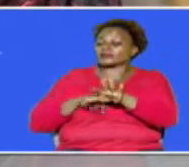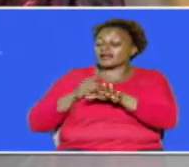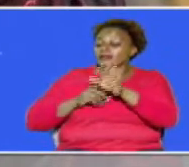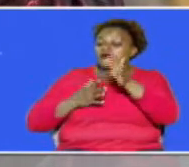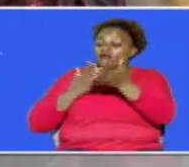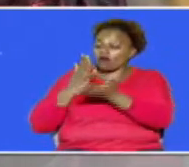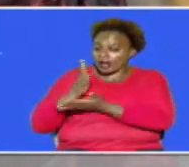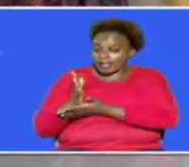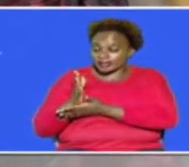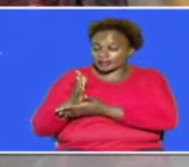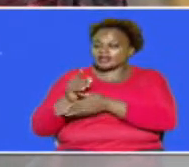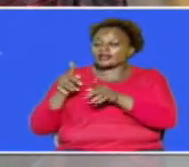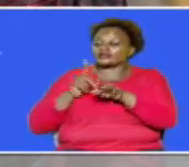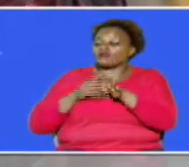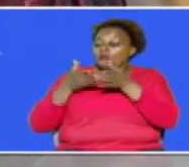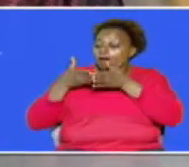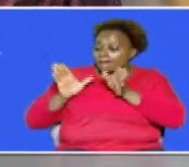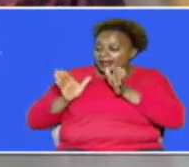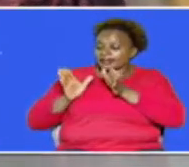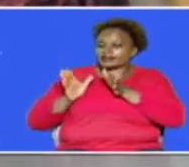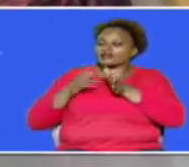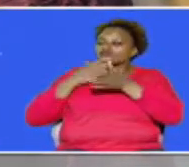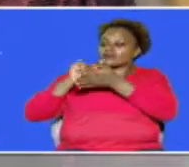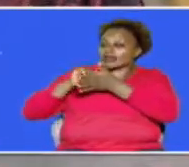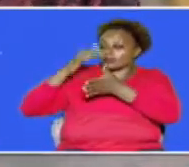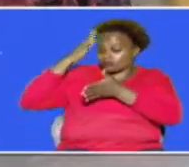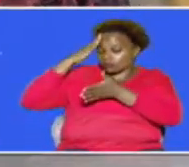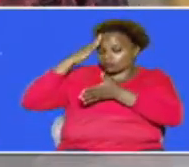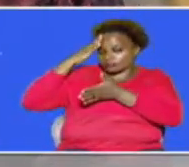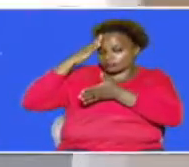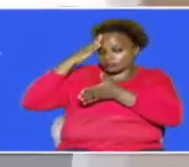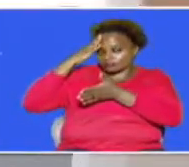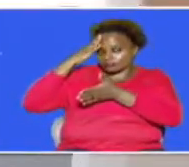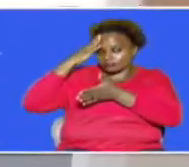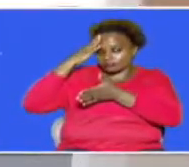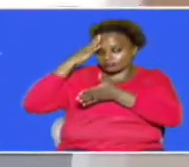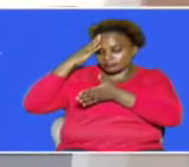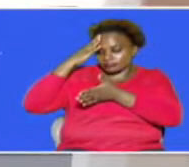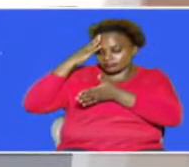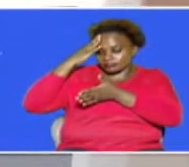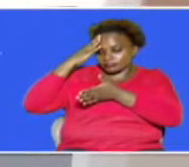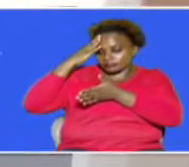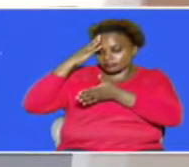honesty, start from a point of openness, so that you know.